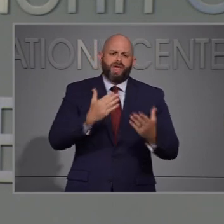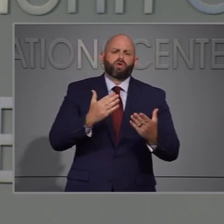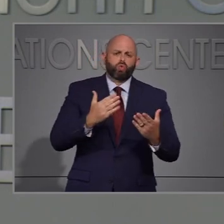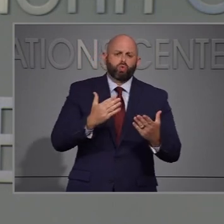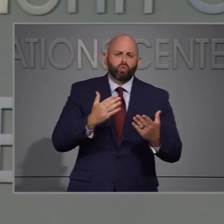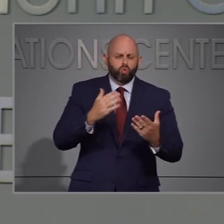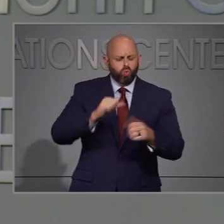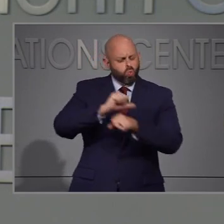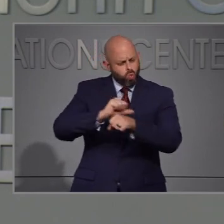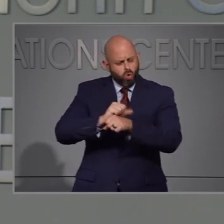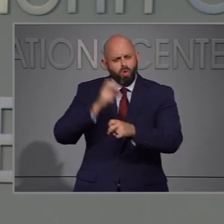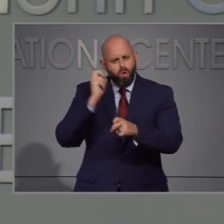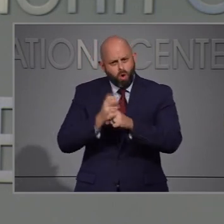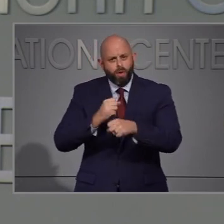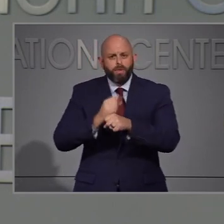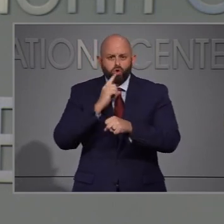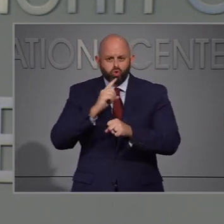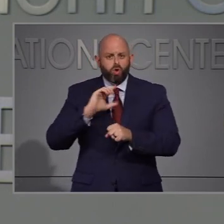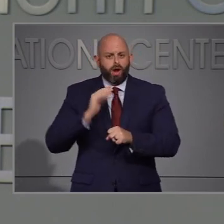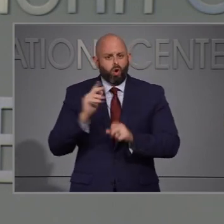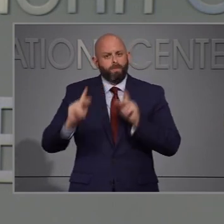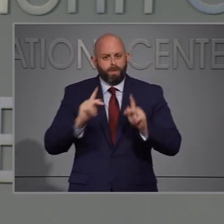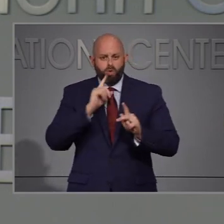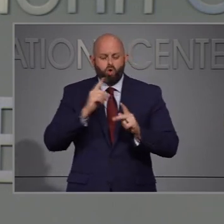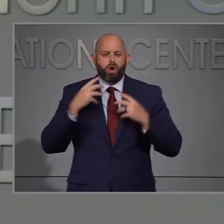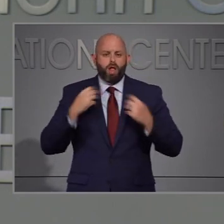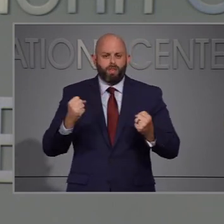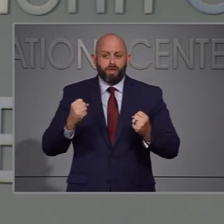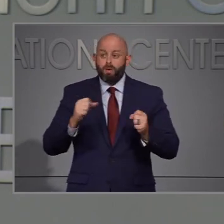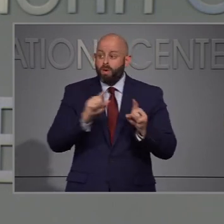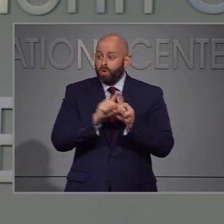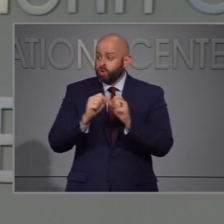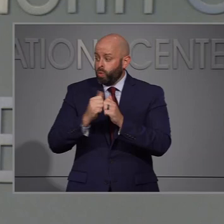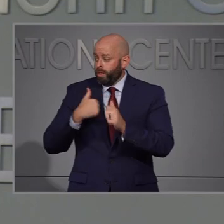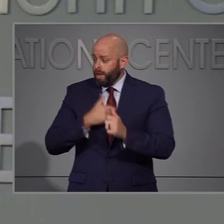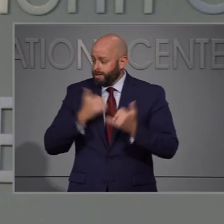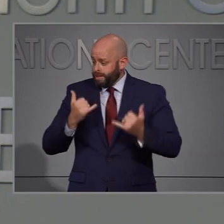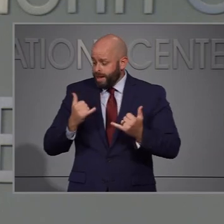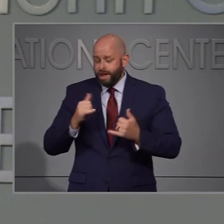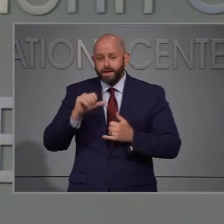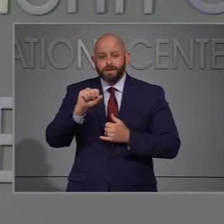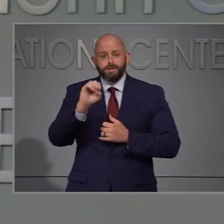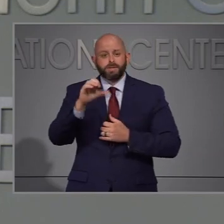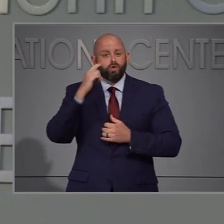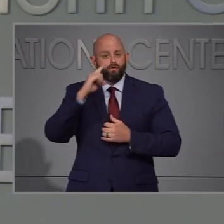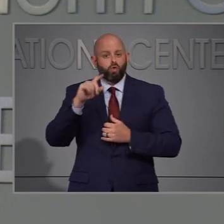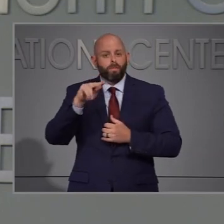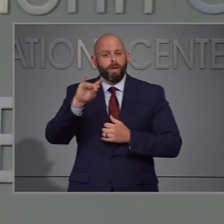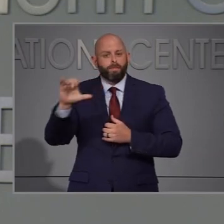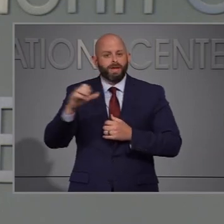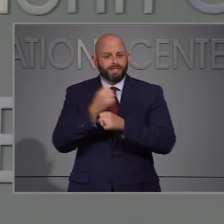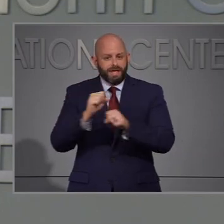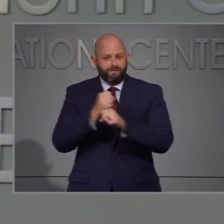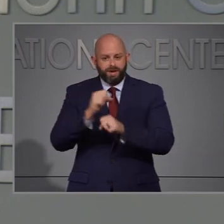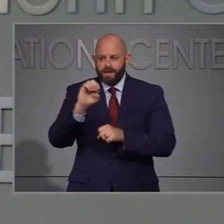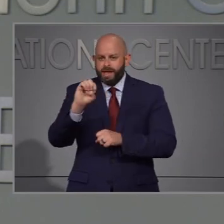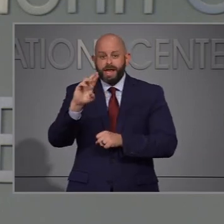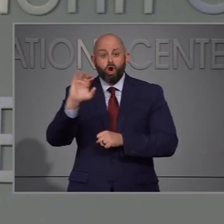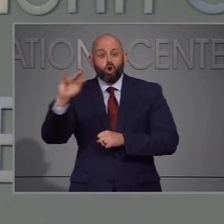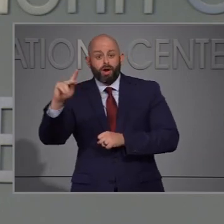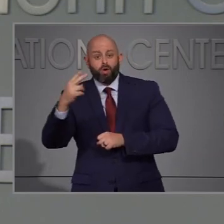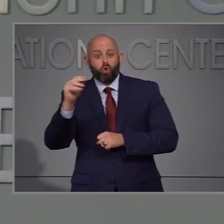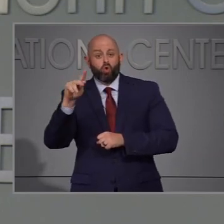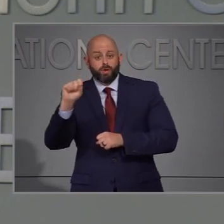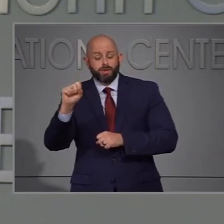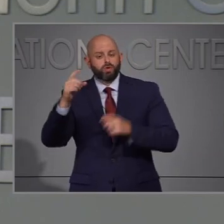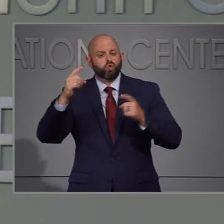the face of this global pandemic. Also with us today is our Secretary of Public Safety, Eric Hooks, and our Director of